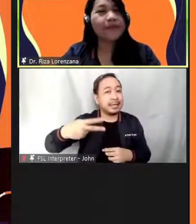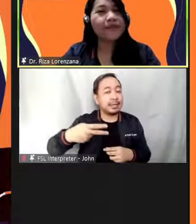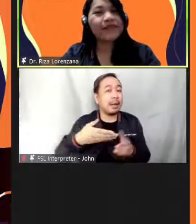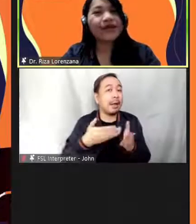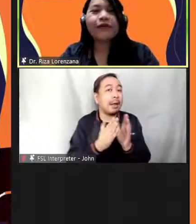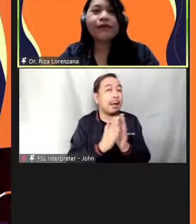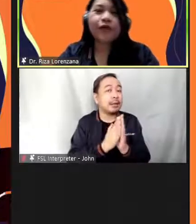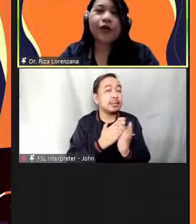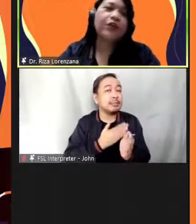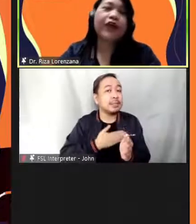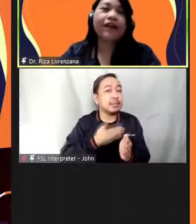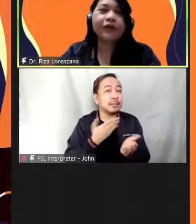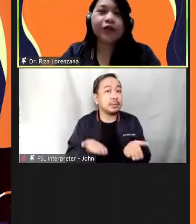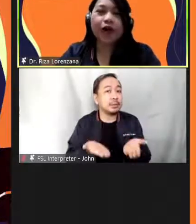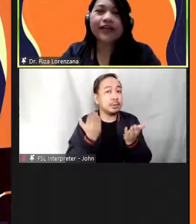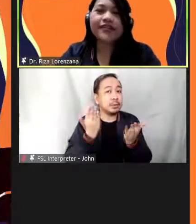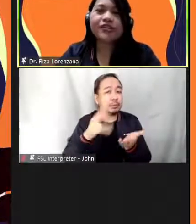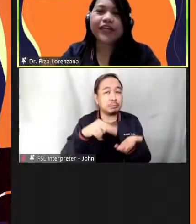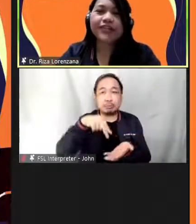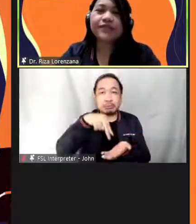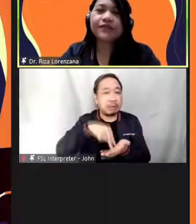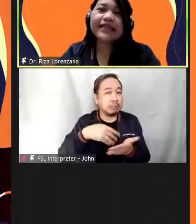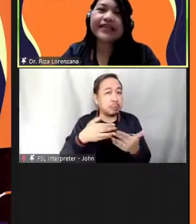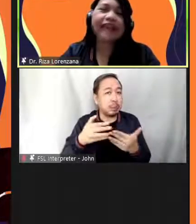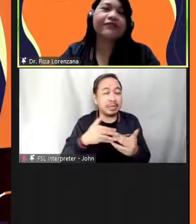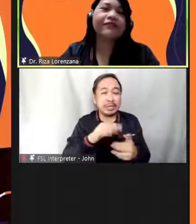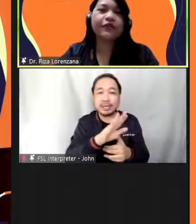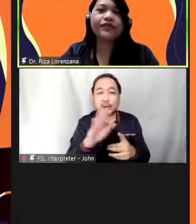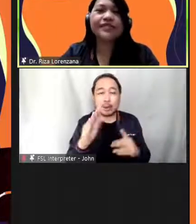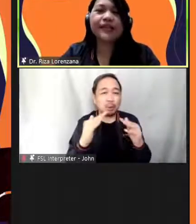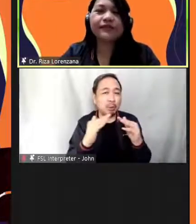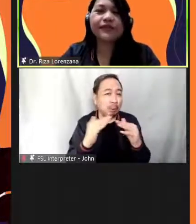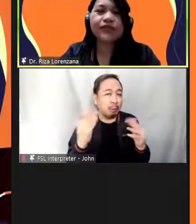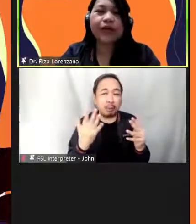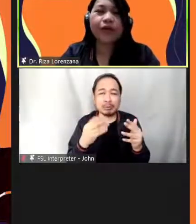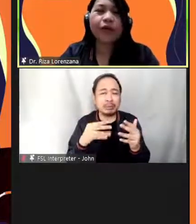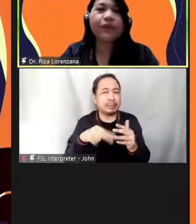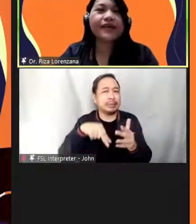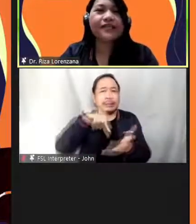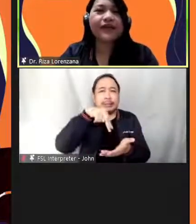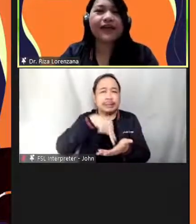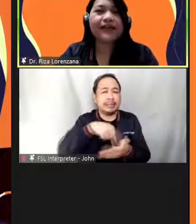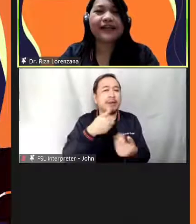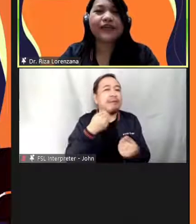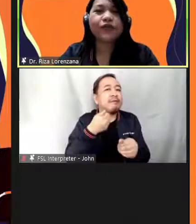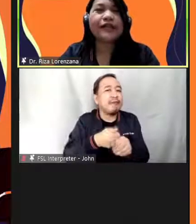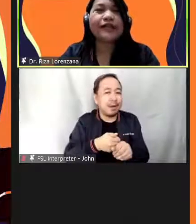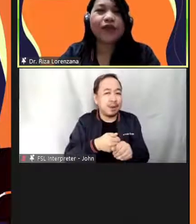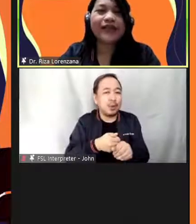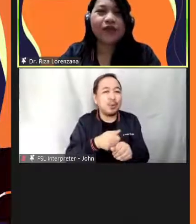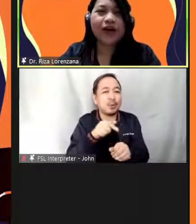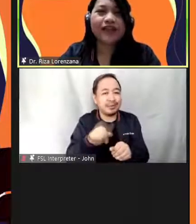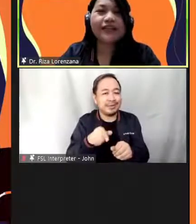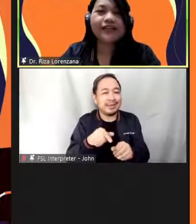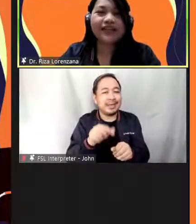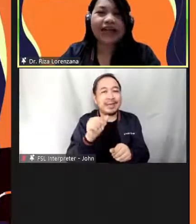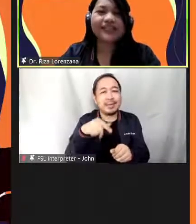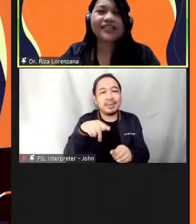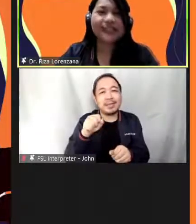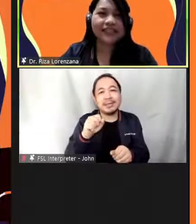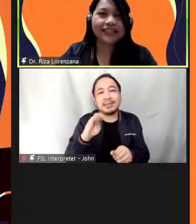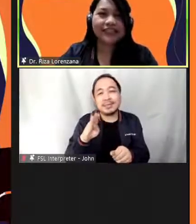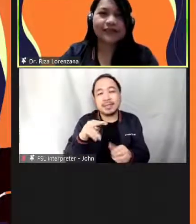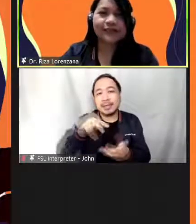up from wherever you are, stretch a bit, and follow the steps to the akoparasabata 2021